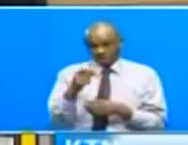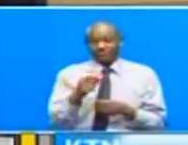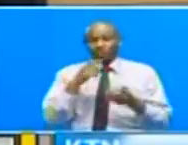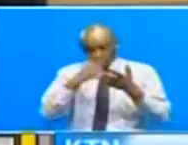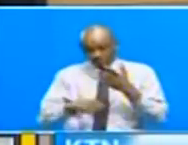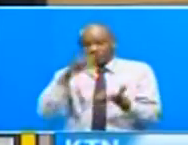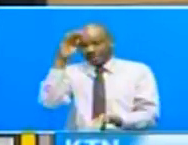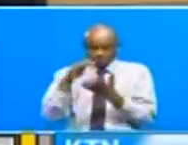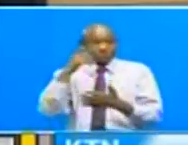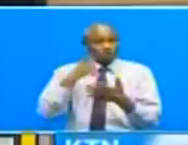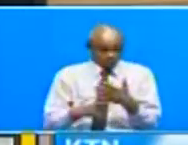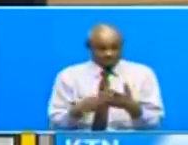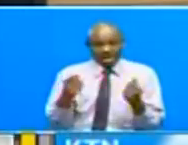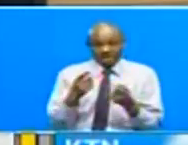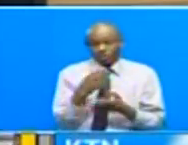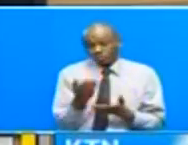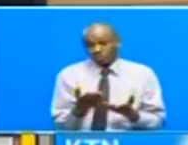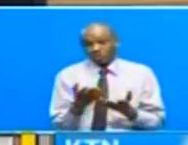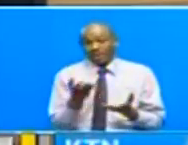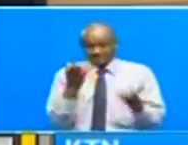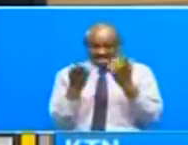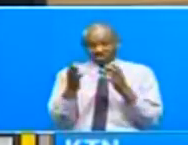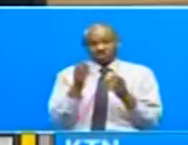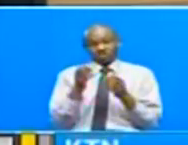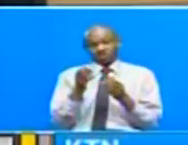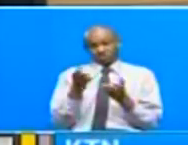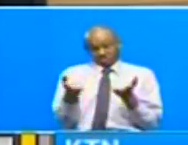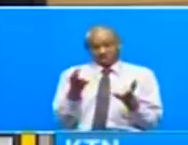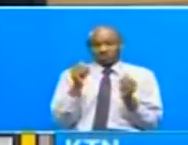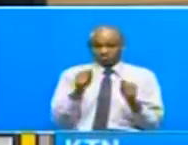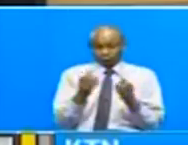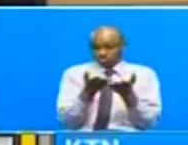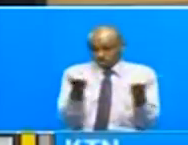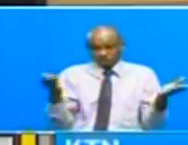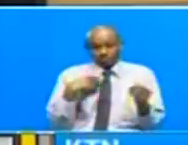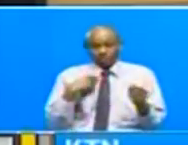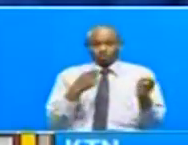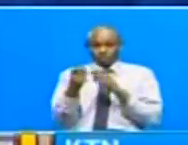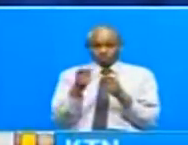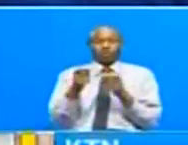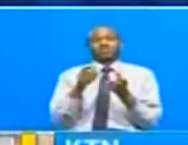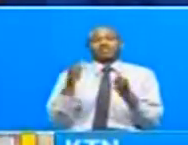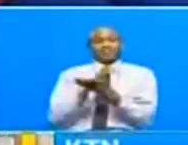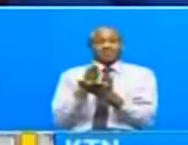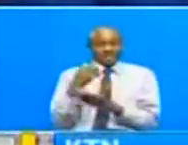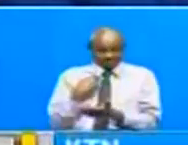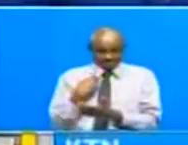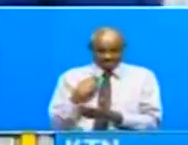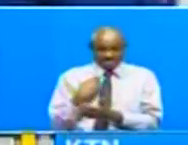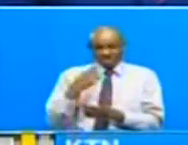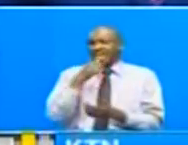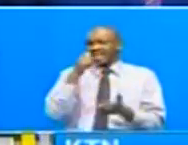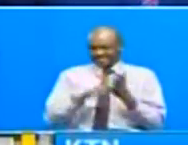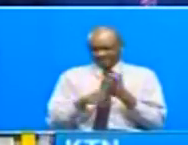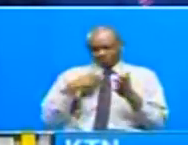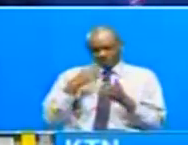costs, strengthening the balance sheet management, strengthening the control environment. A letter dated